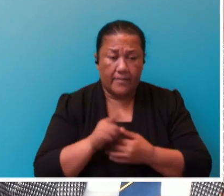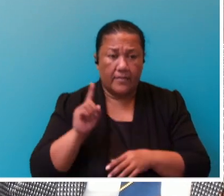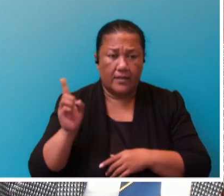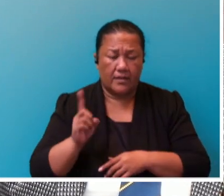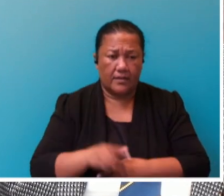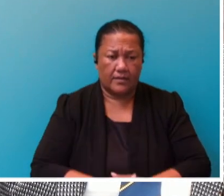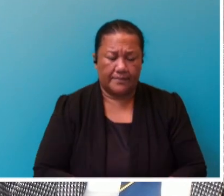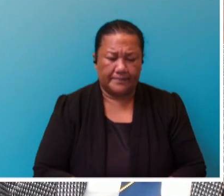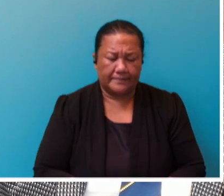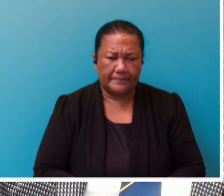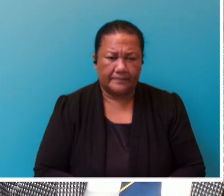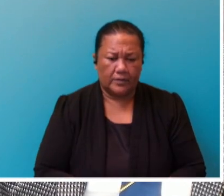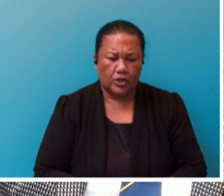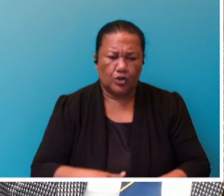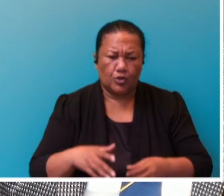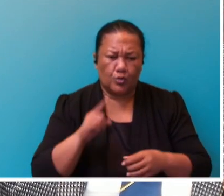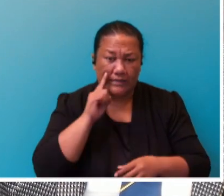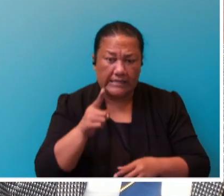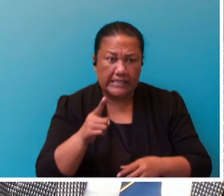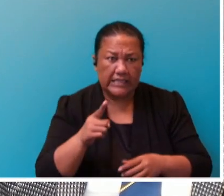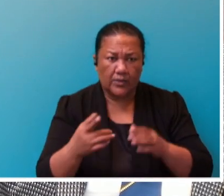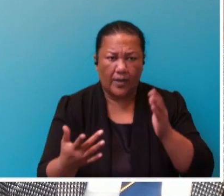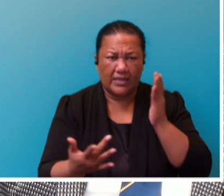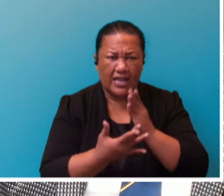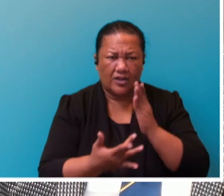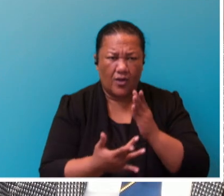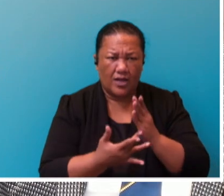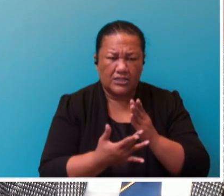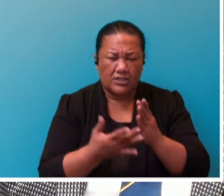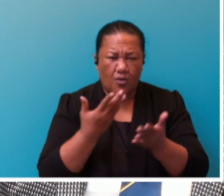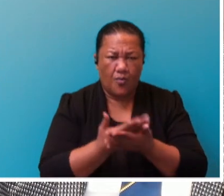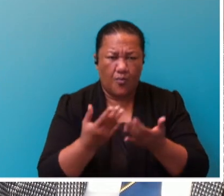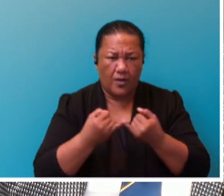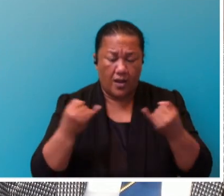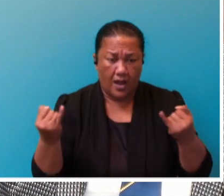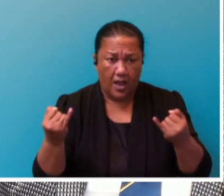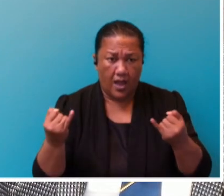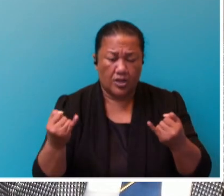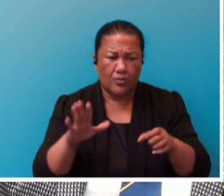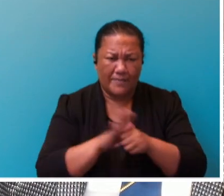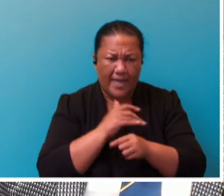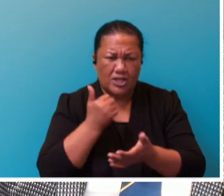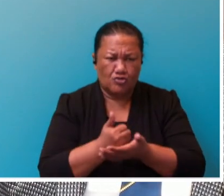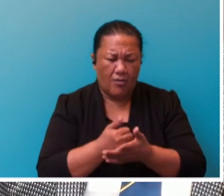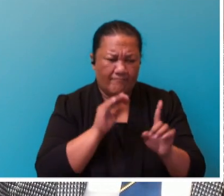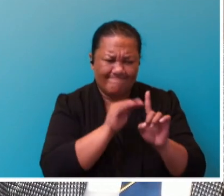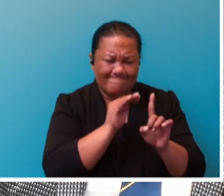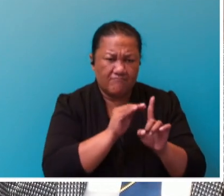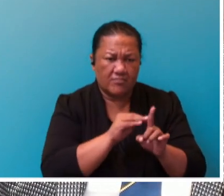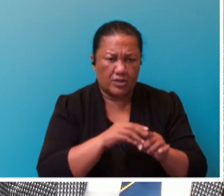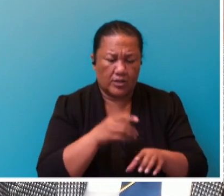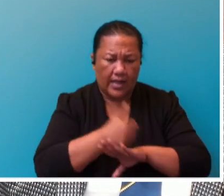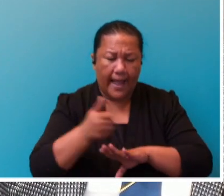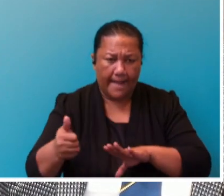in cutting-edge technology, cybersecurity technology, to ensure that the government